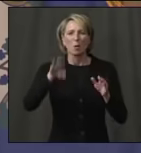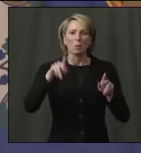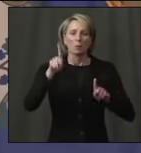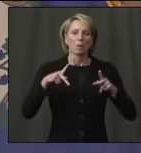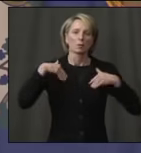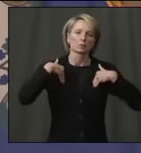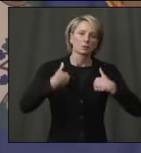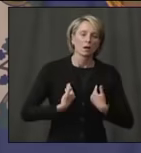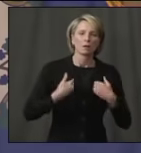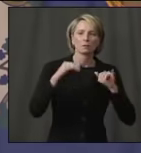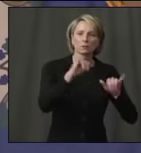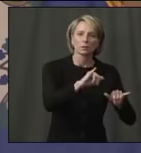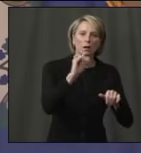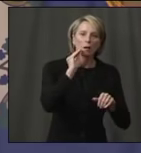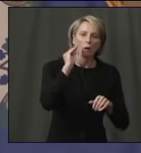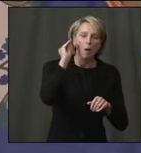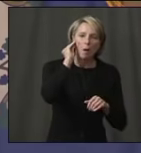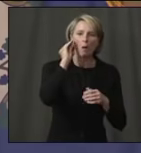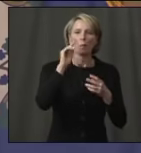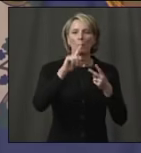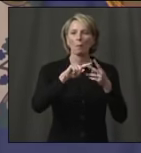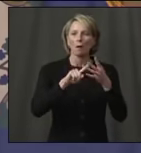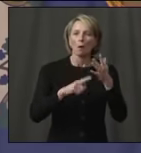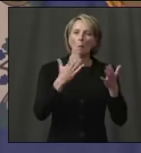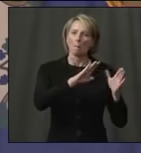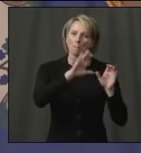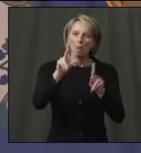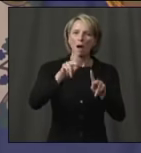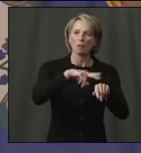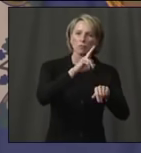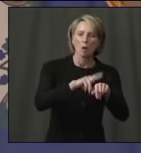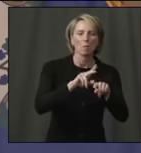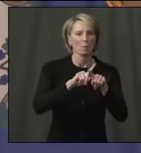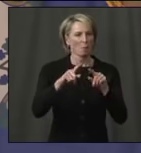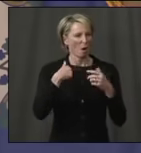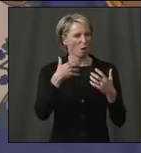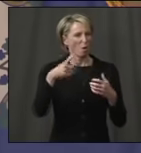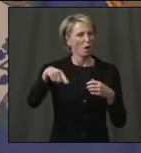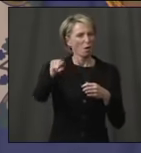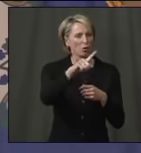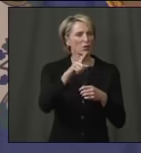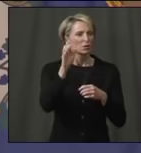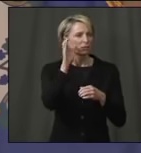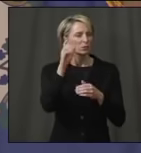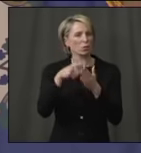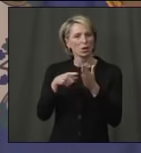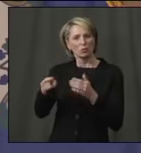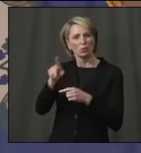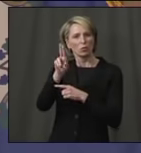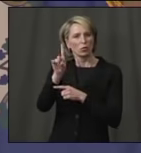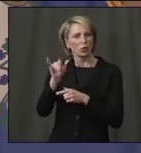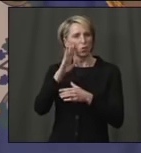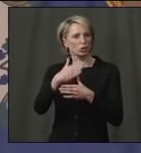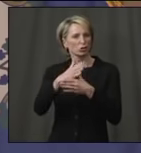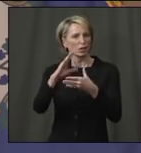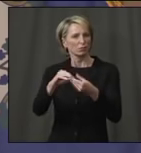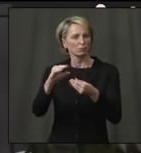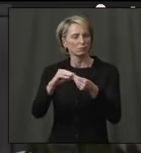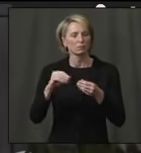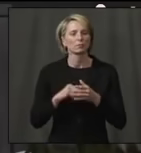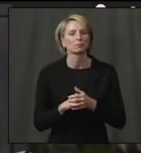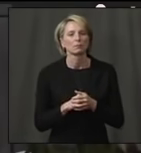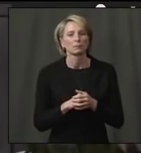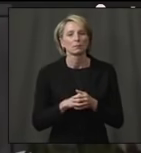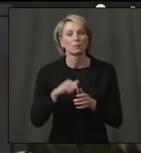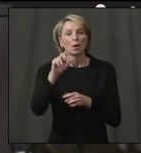me. Rudy, tell us what you've learned. It was quite an ordeal. Sure, Governor. Thank you for having me here today. And I